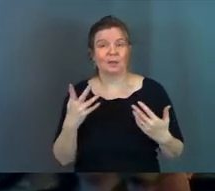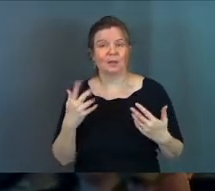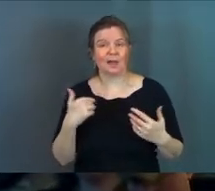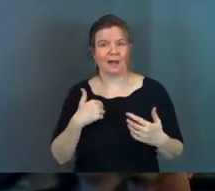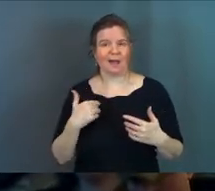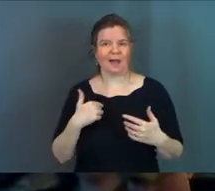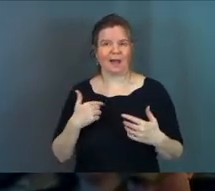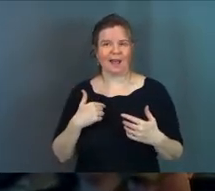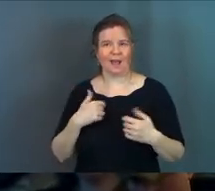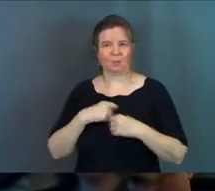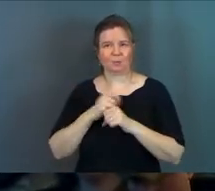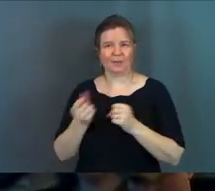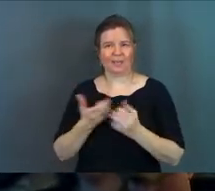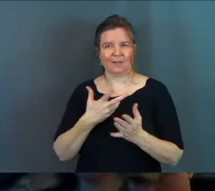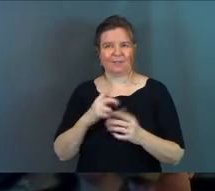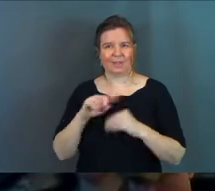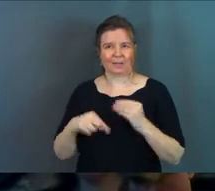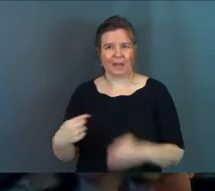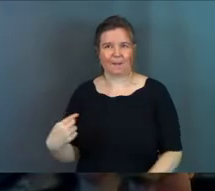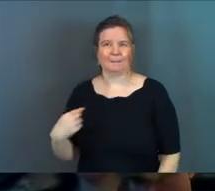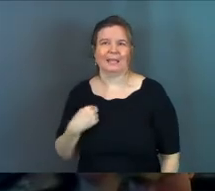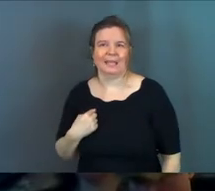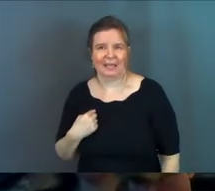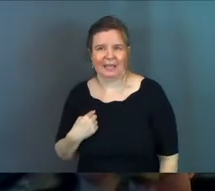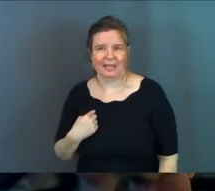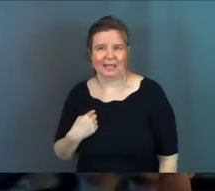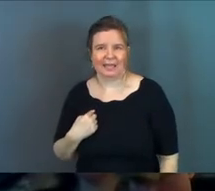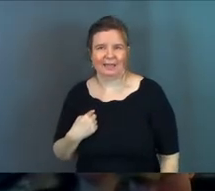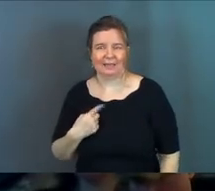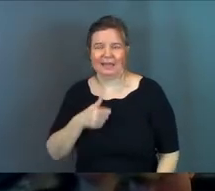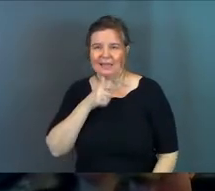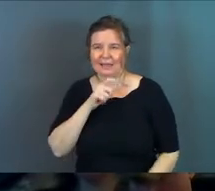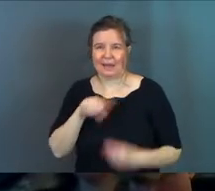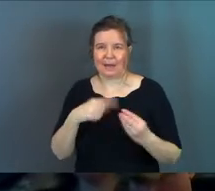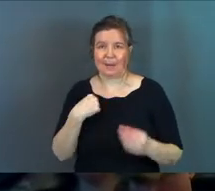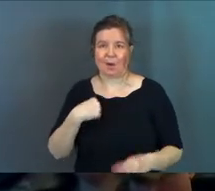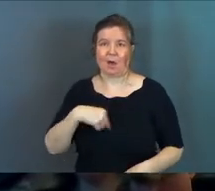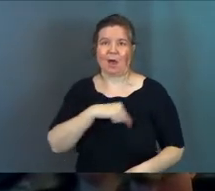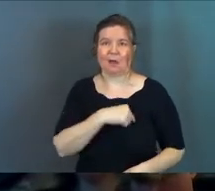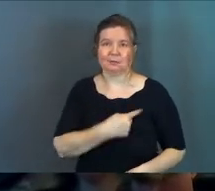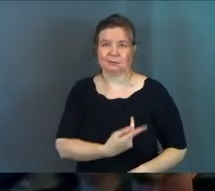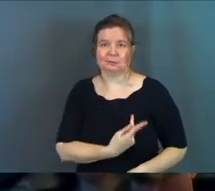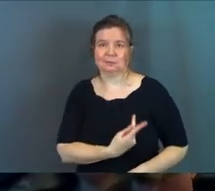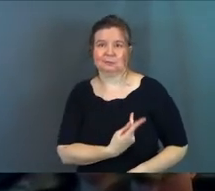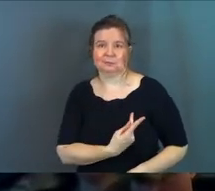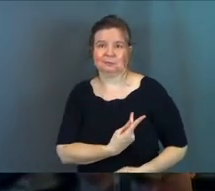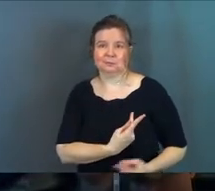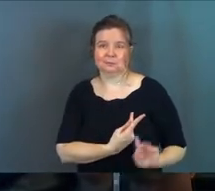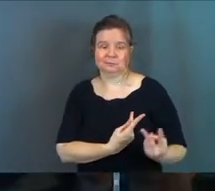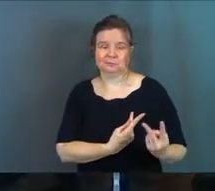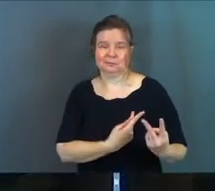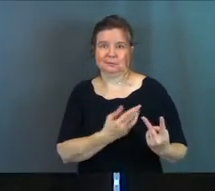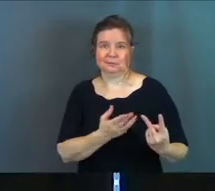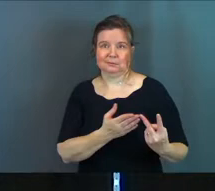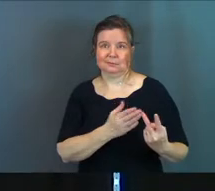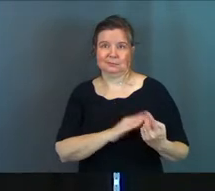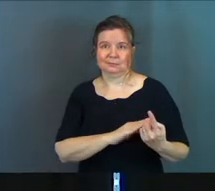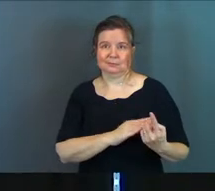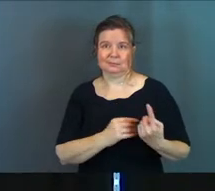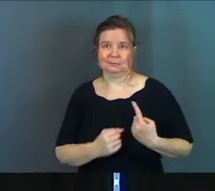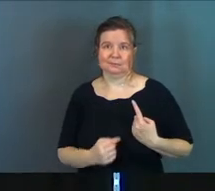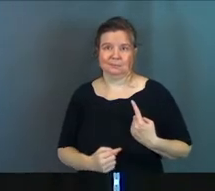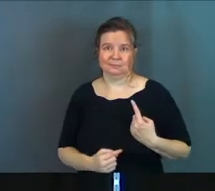is that I was making everything all about me instead of about us. And I needed to repent of